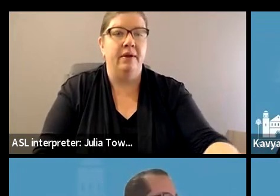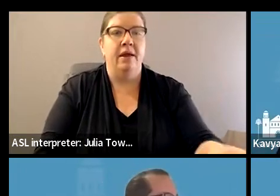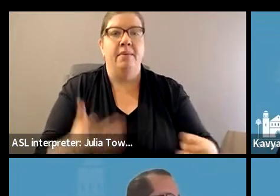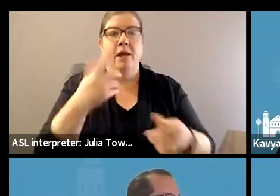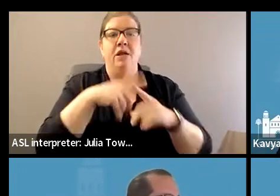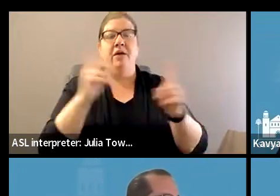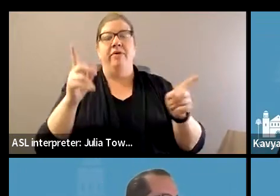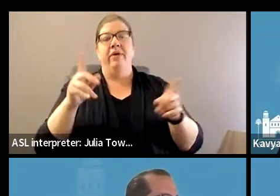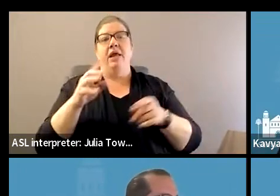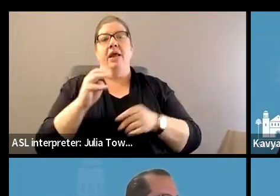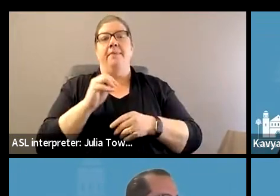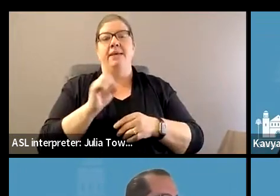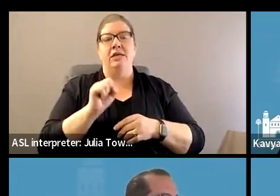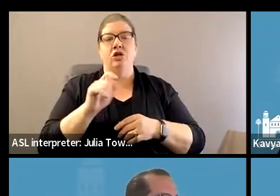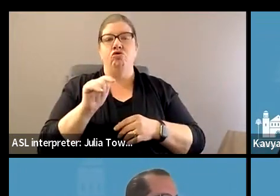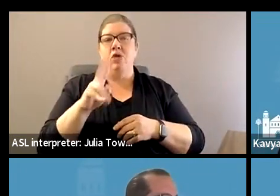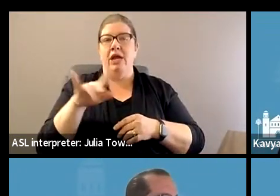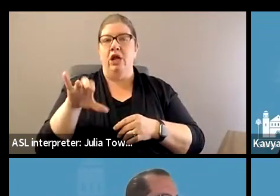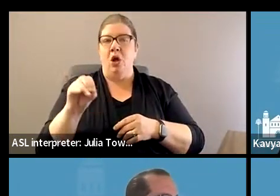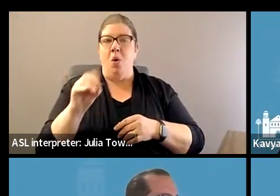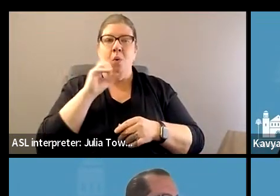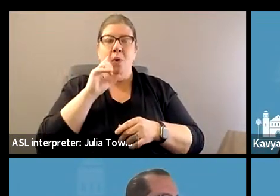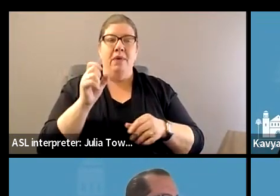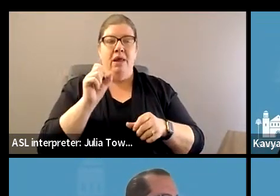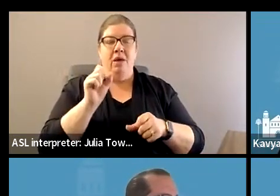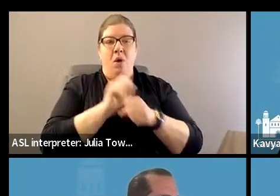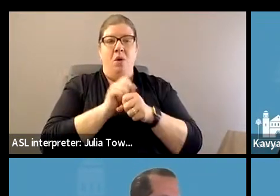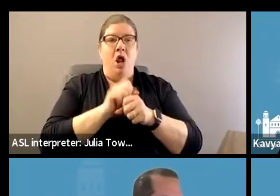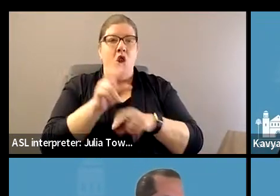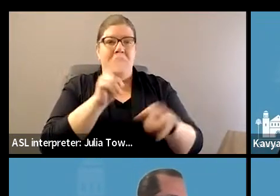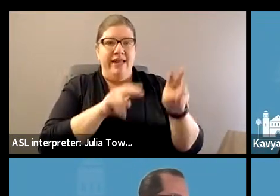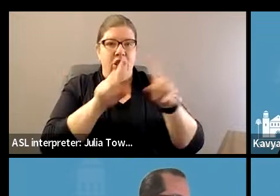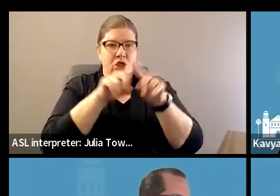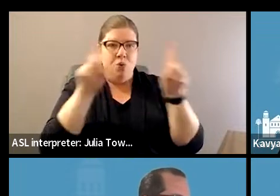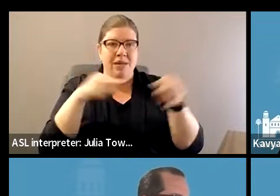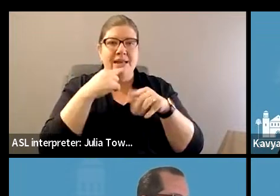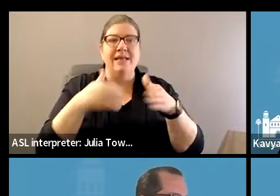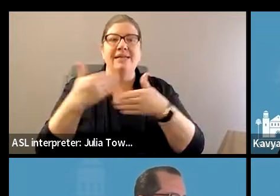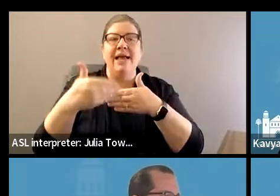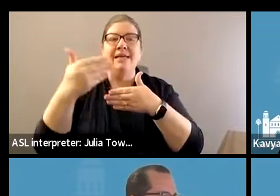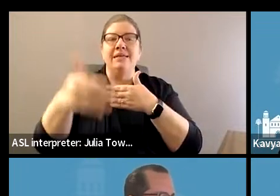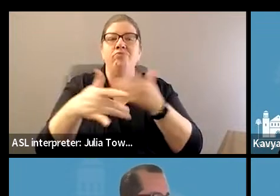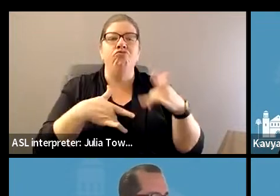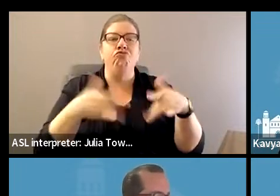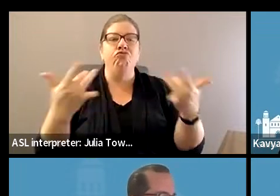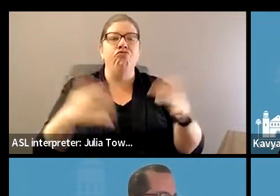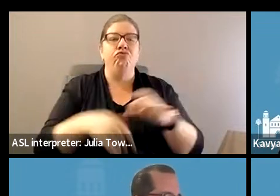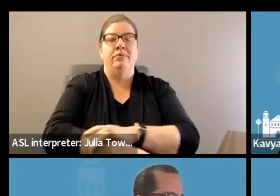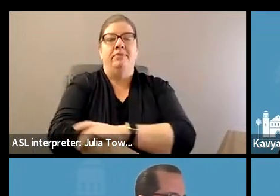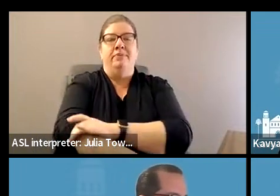Ms. Trujillo will be working with us as she's going to be looking at the screen and tell us what's coming up next.